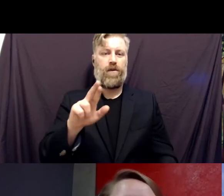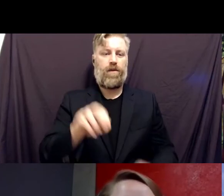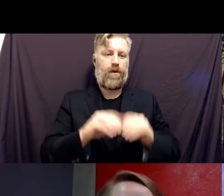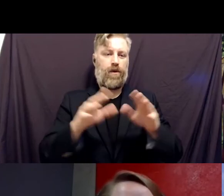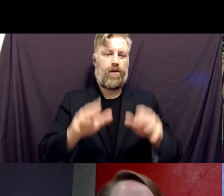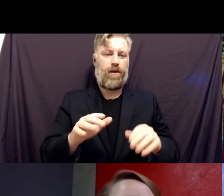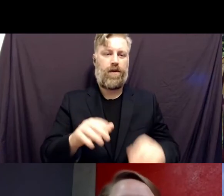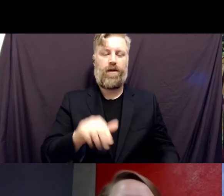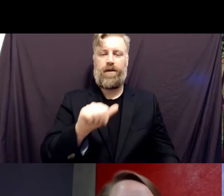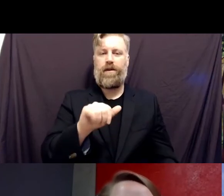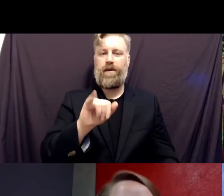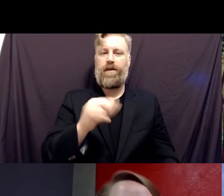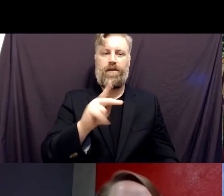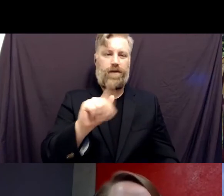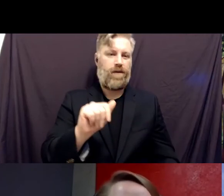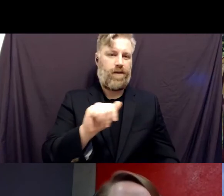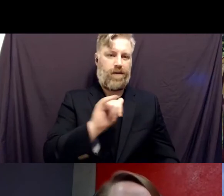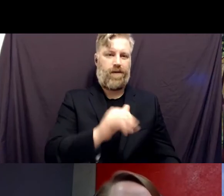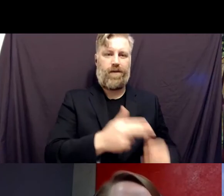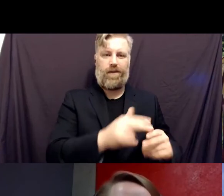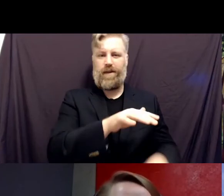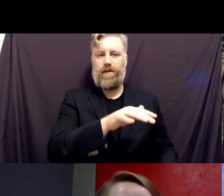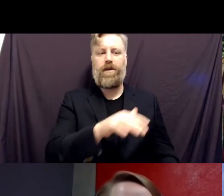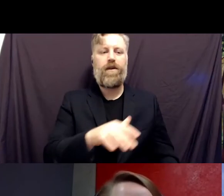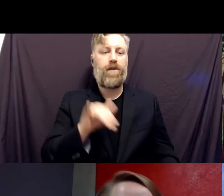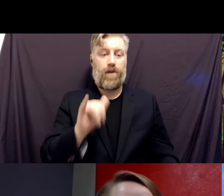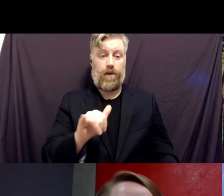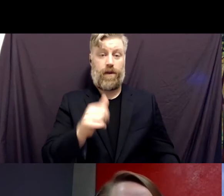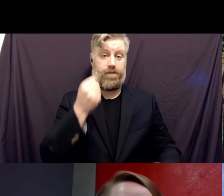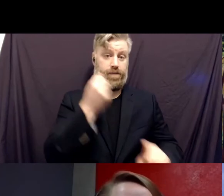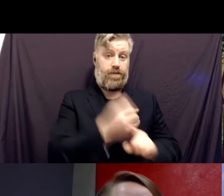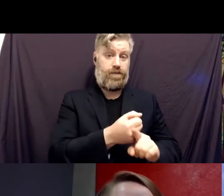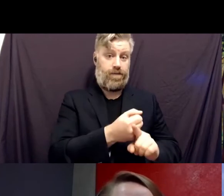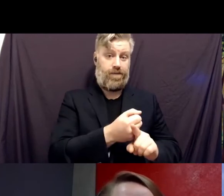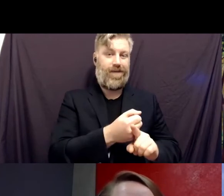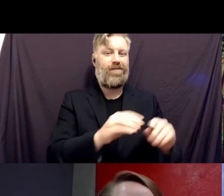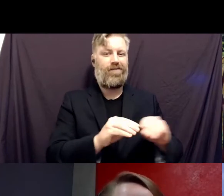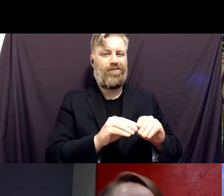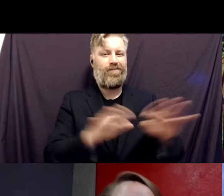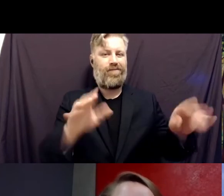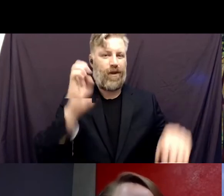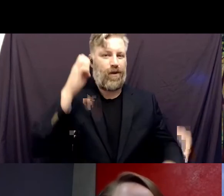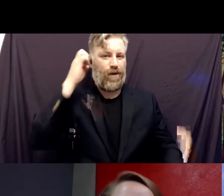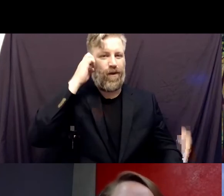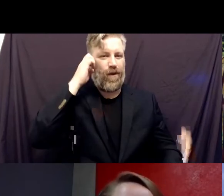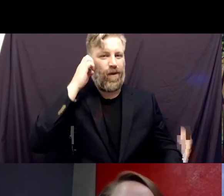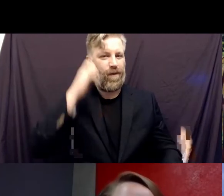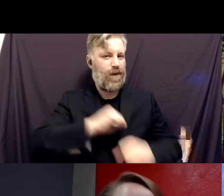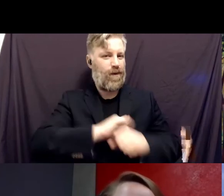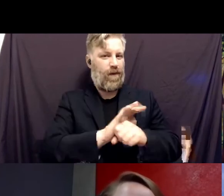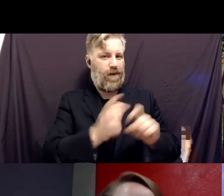Austria. And it took place and spread out throughout Europe.